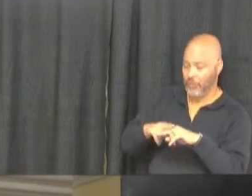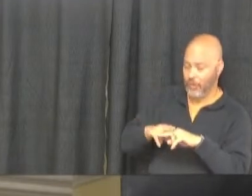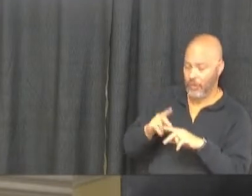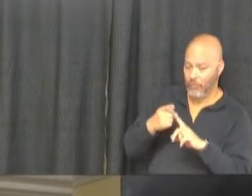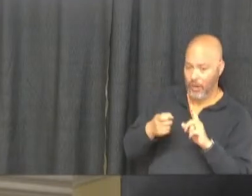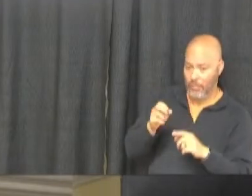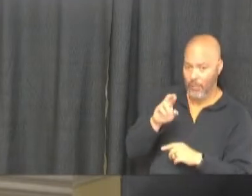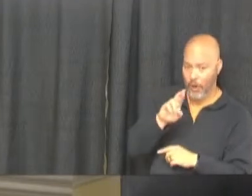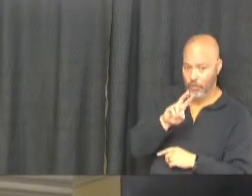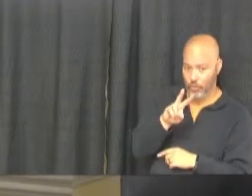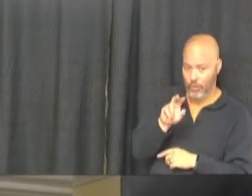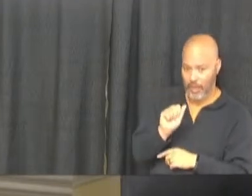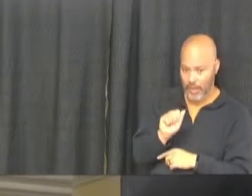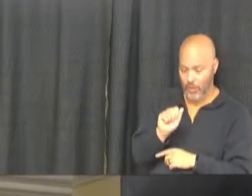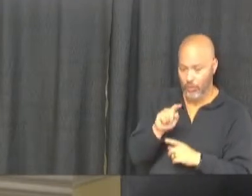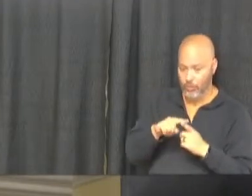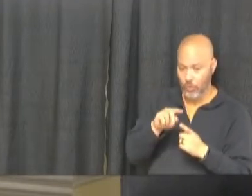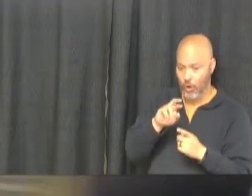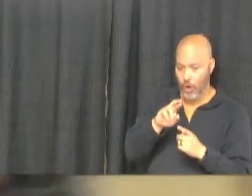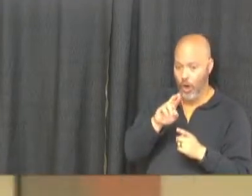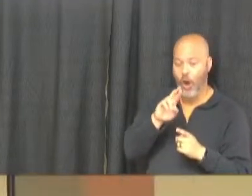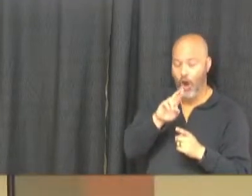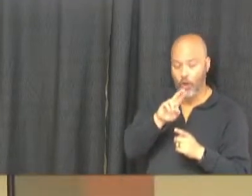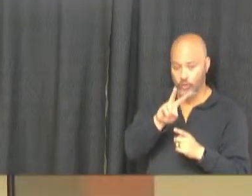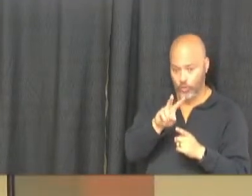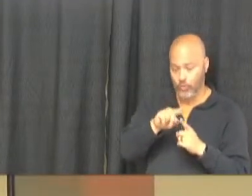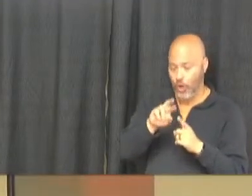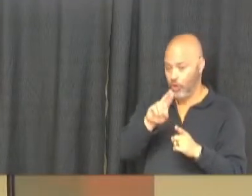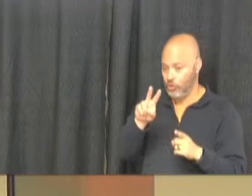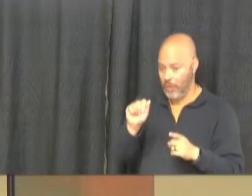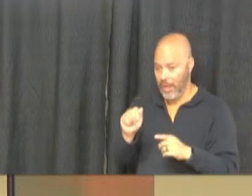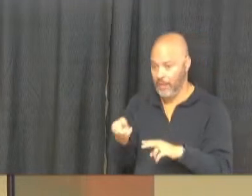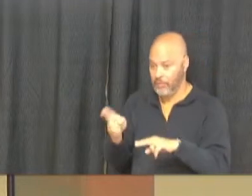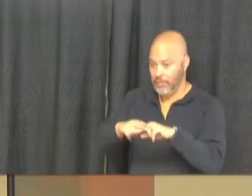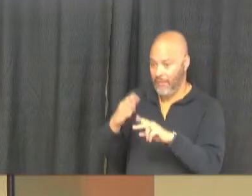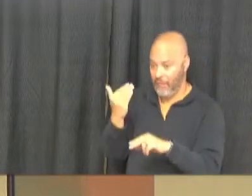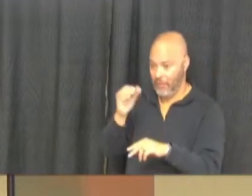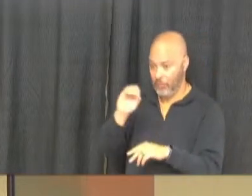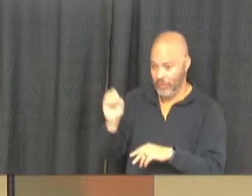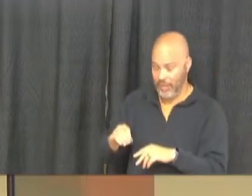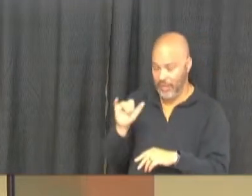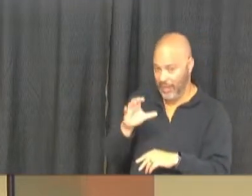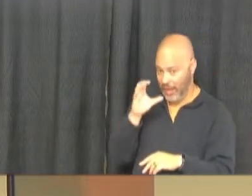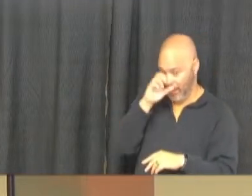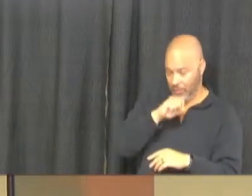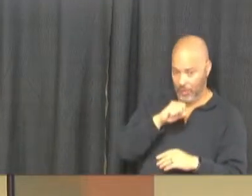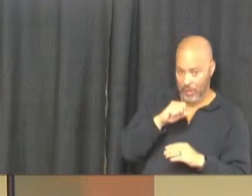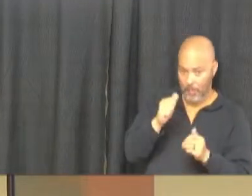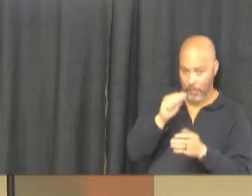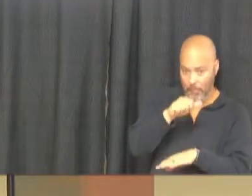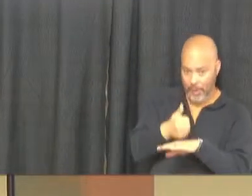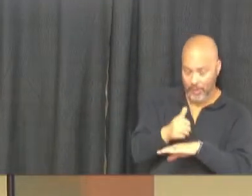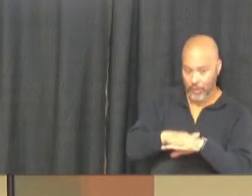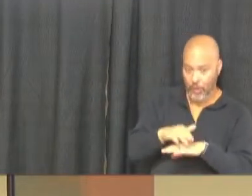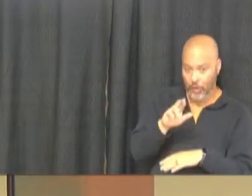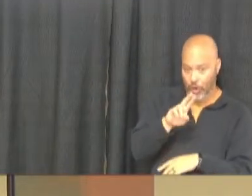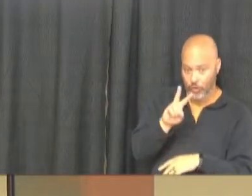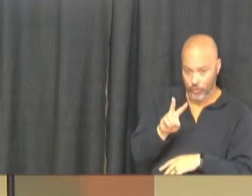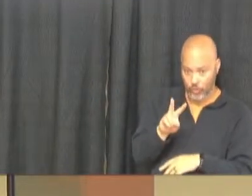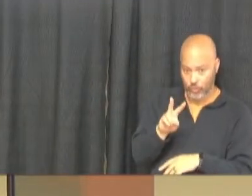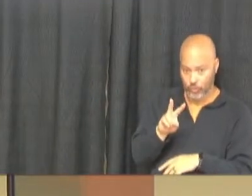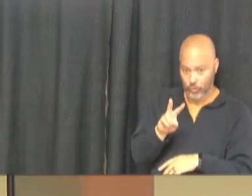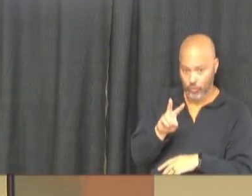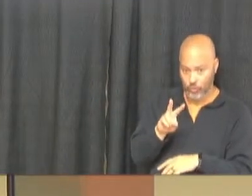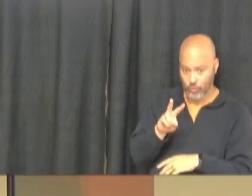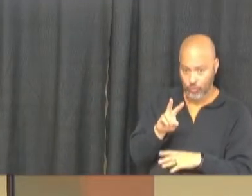essentially going from R2 to R2A. Is that assumption based on the R2 being